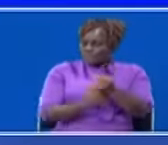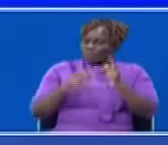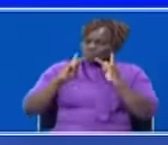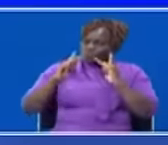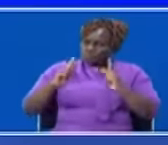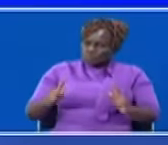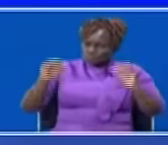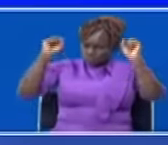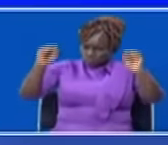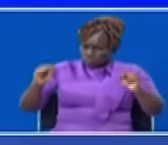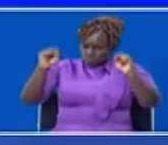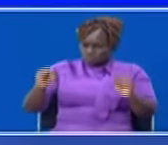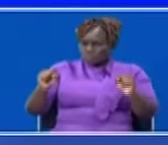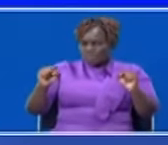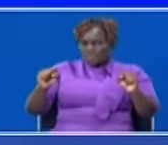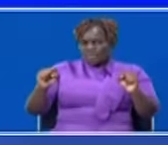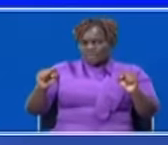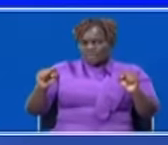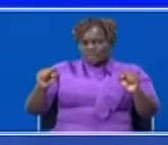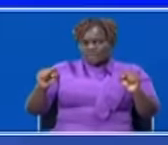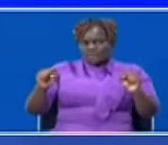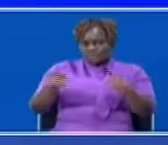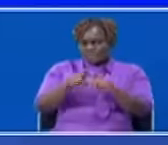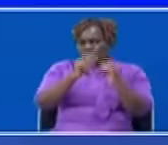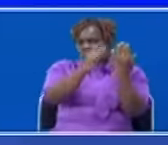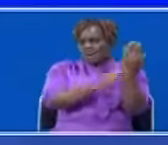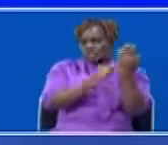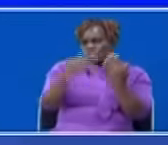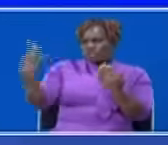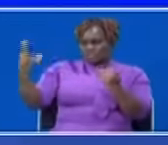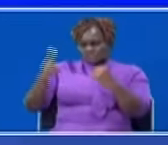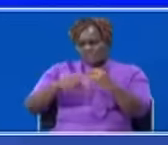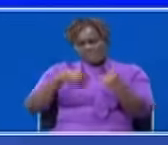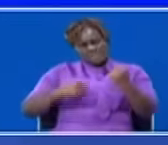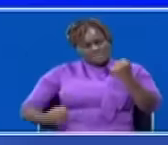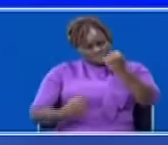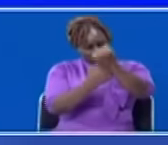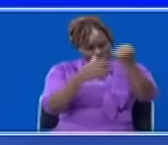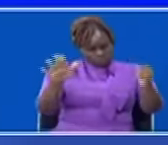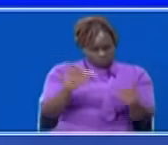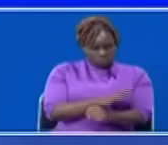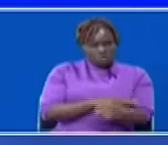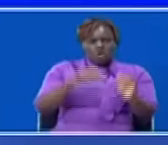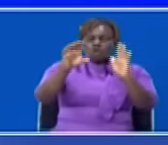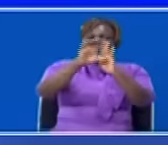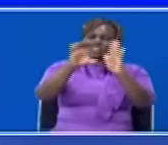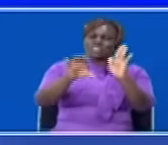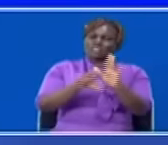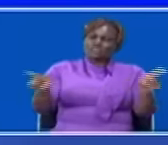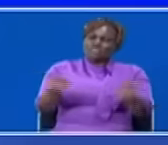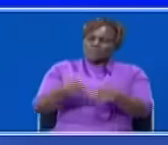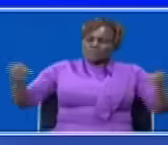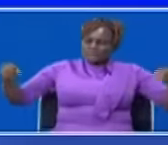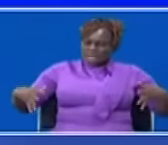peaceful protest as enacted in Article 37 of mm-hmm. the Constitution? Absolutely. Mm-hmm. But the Constitution is very clear.